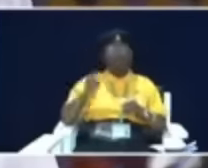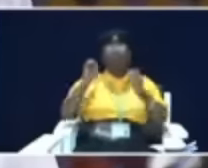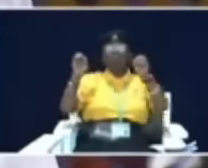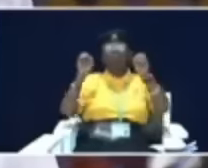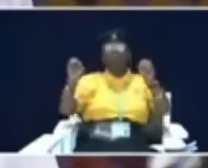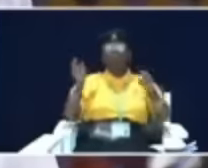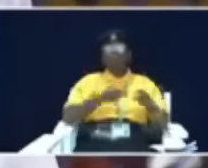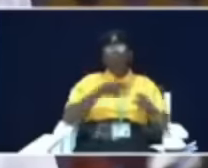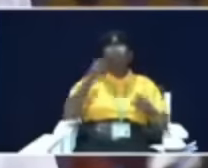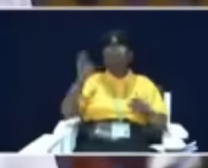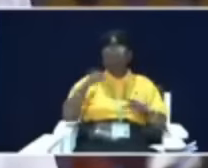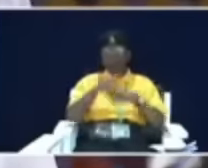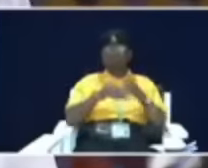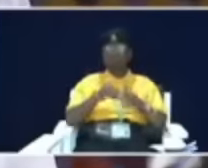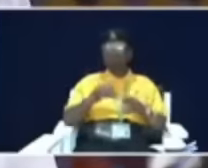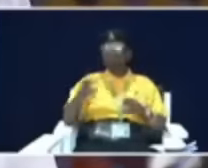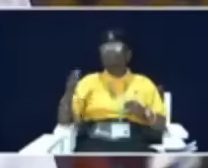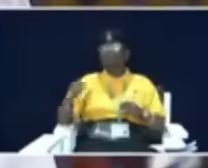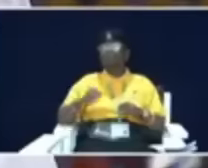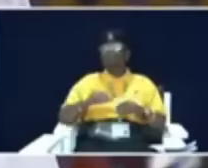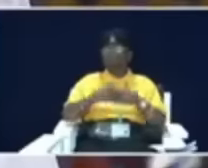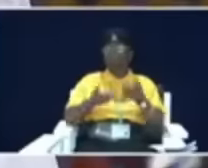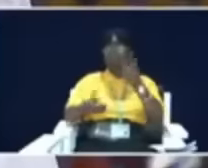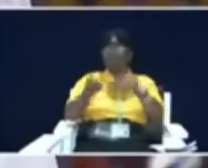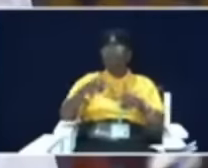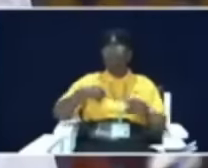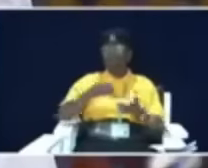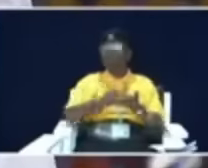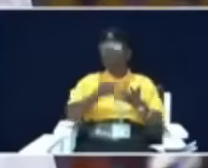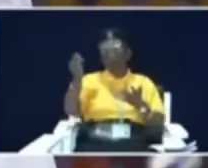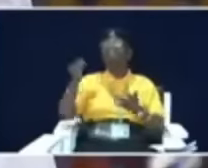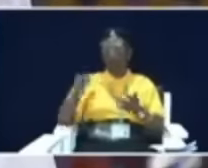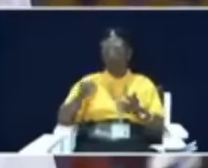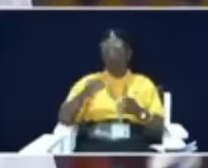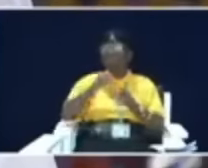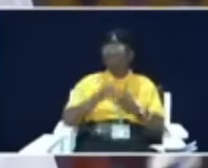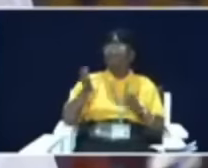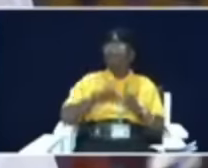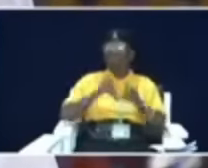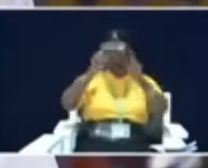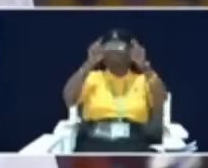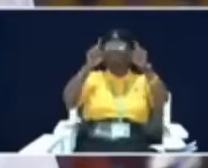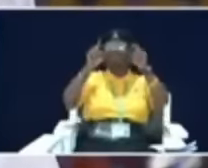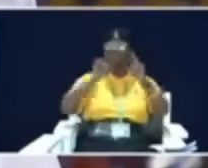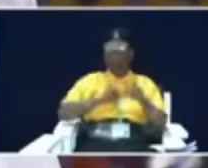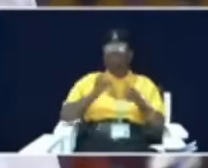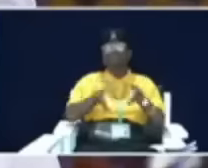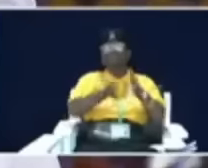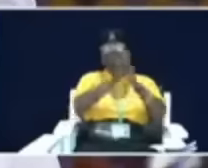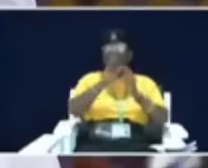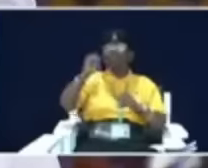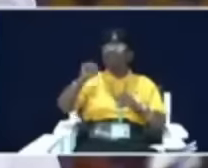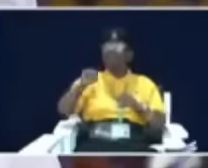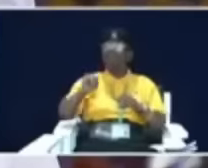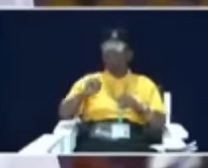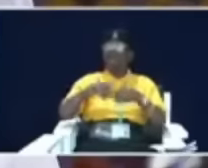our examinations? I asked them, how much time do you spend in studying?